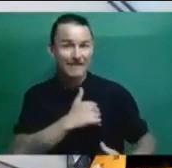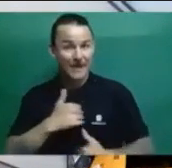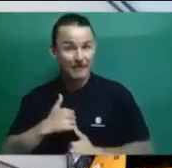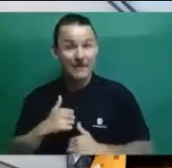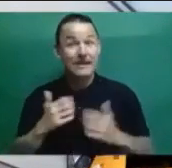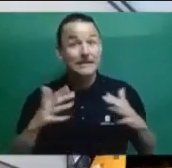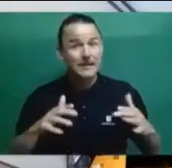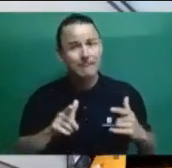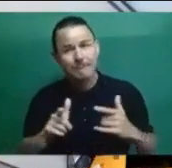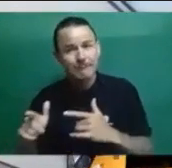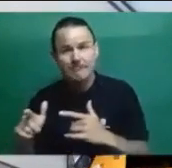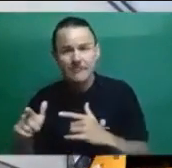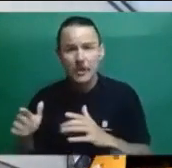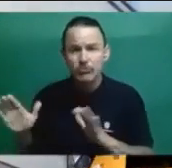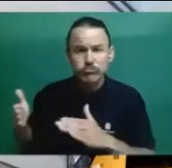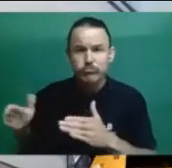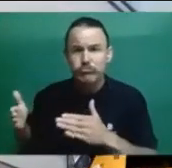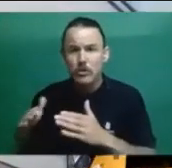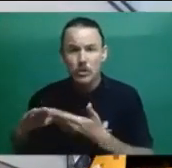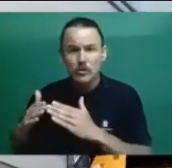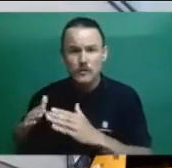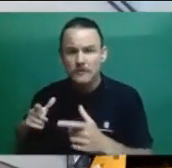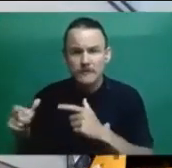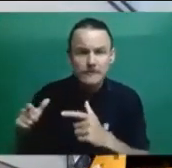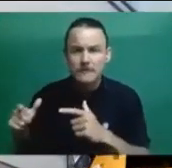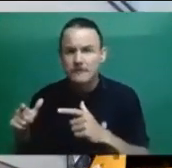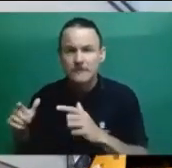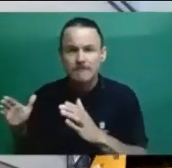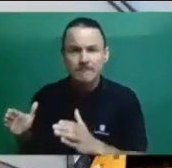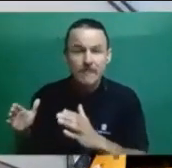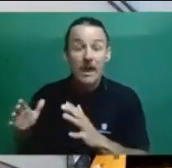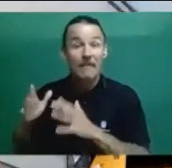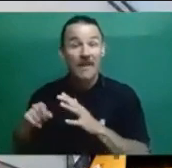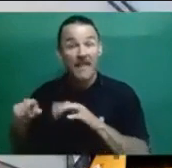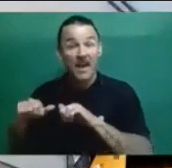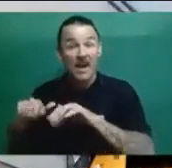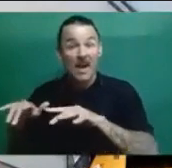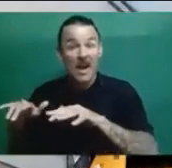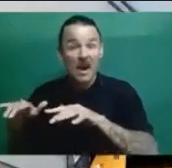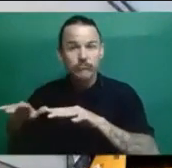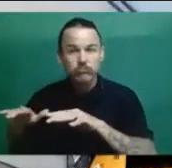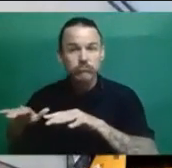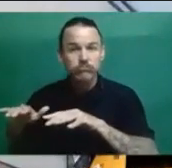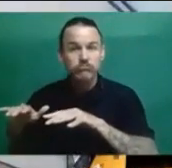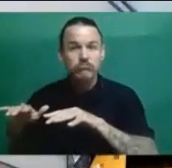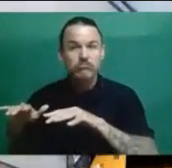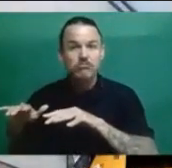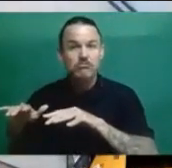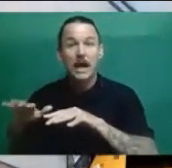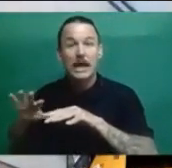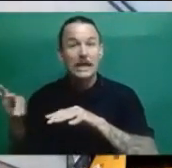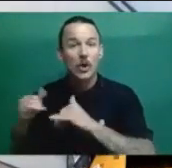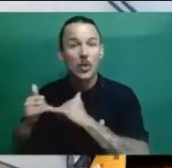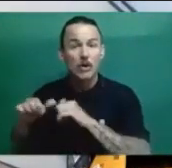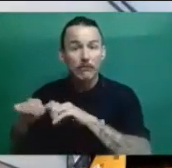that outbreak. So we'd always like to think, I think, as taxpayers, as our members of our